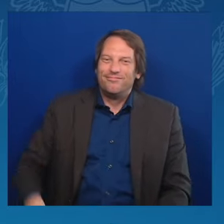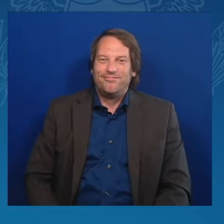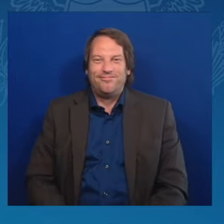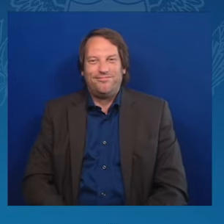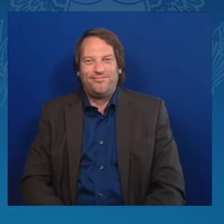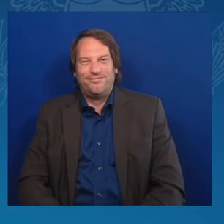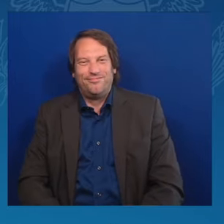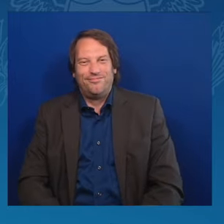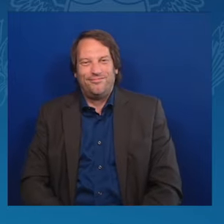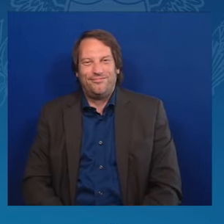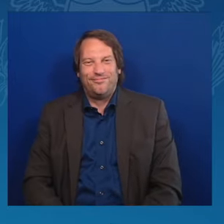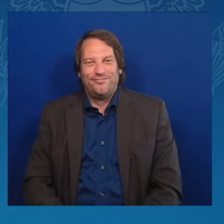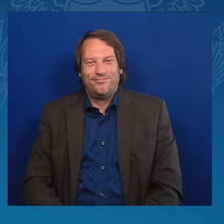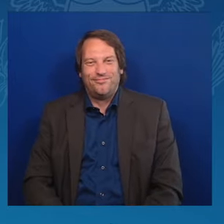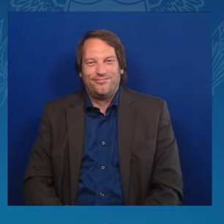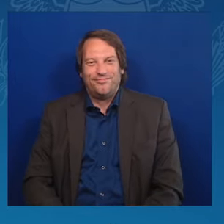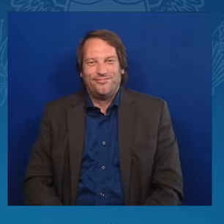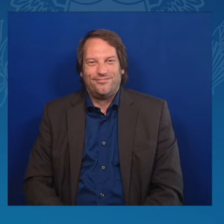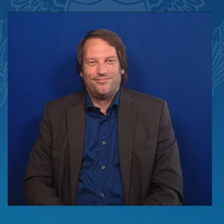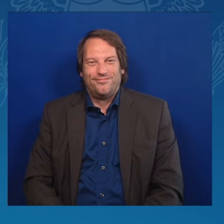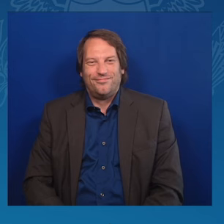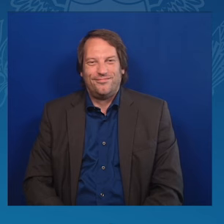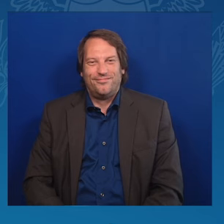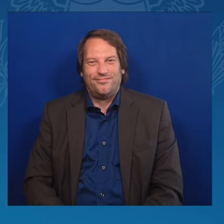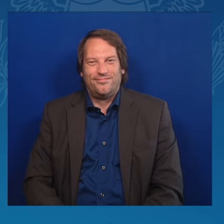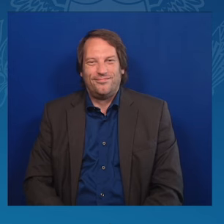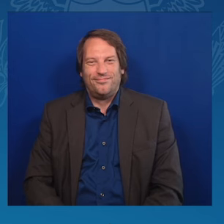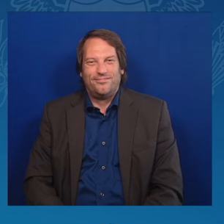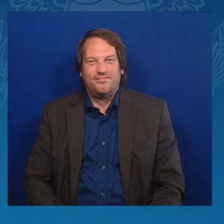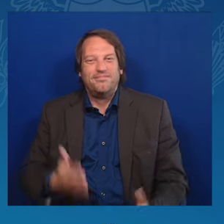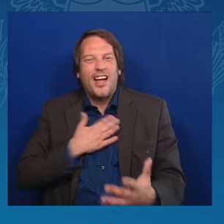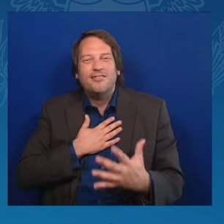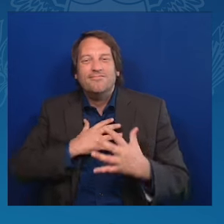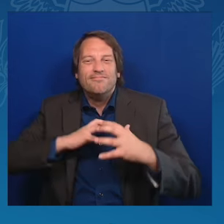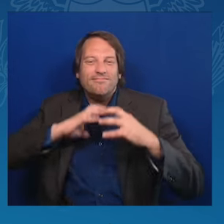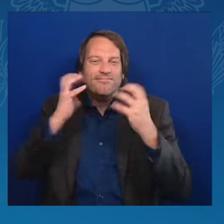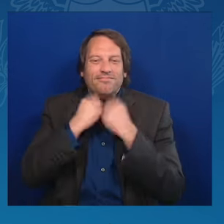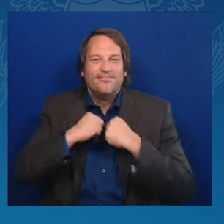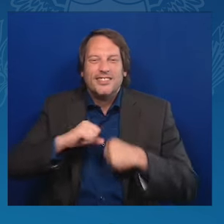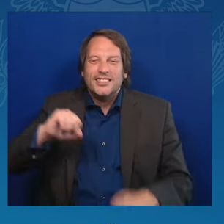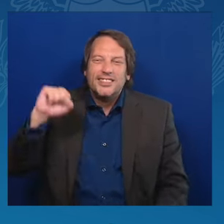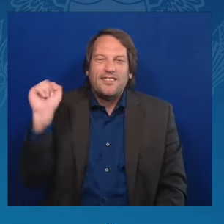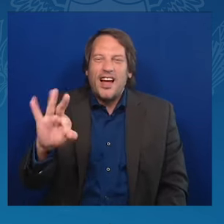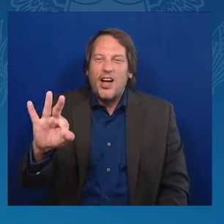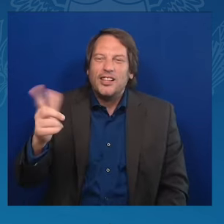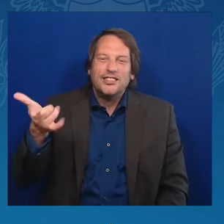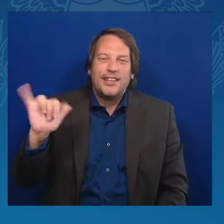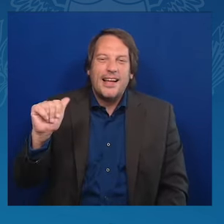to my beloved San Francisco Giants.